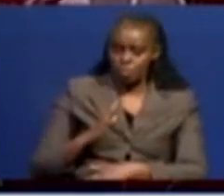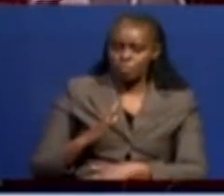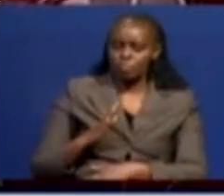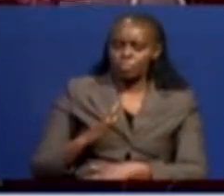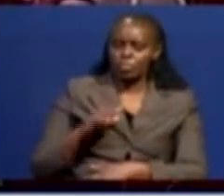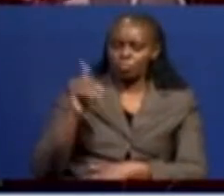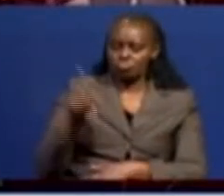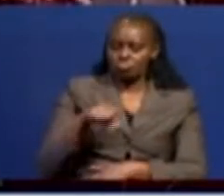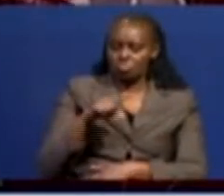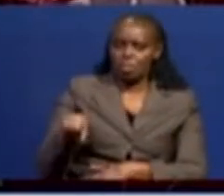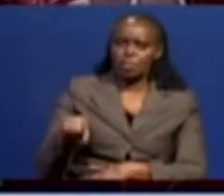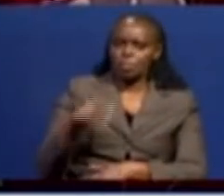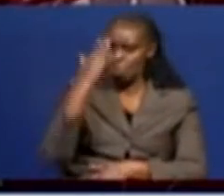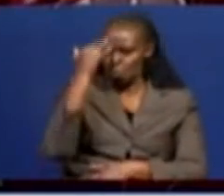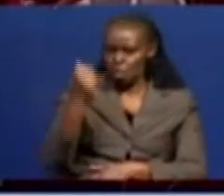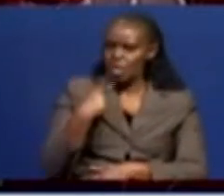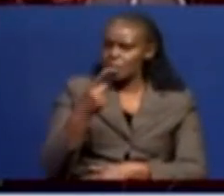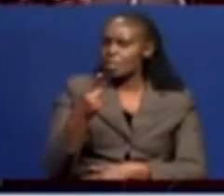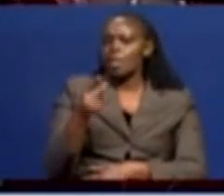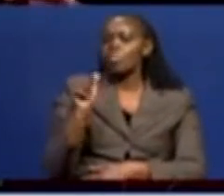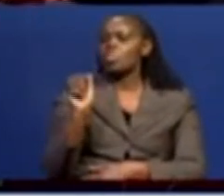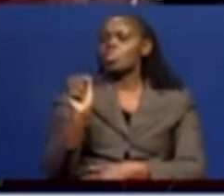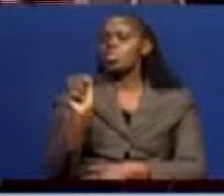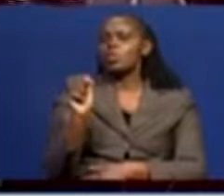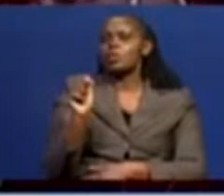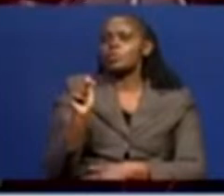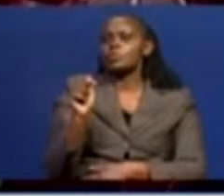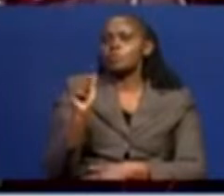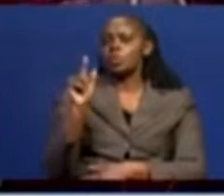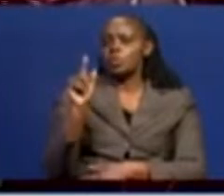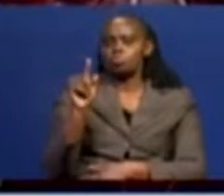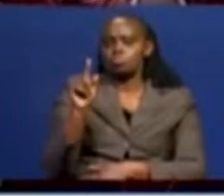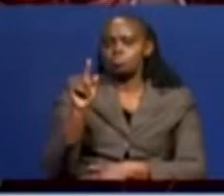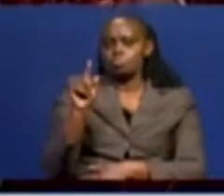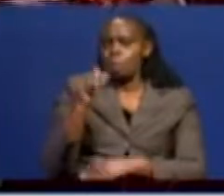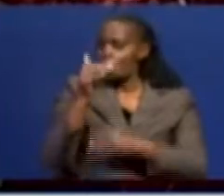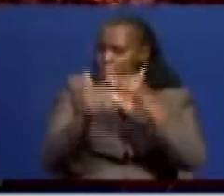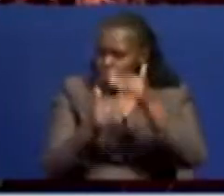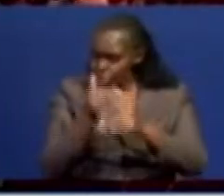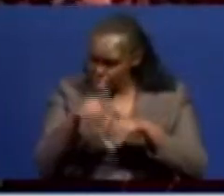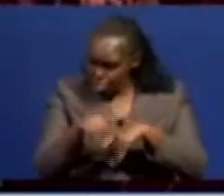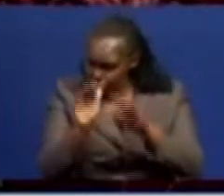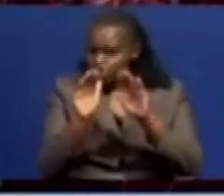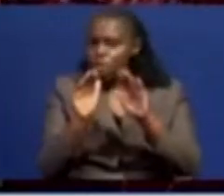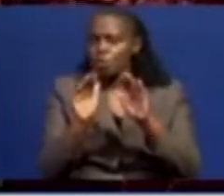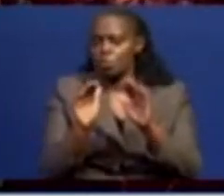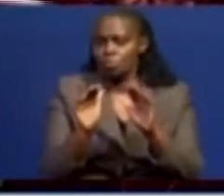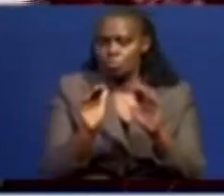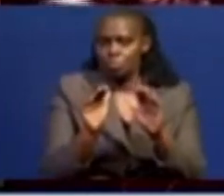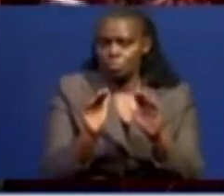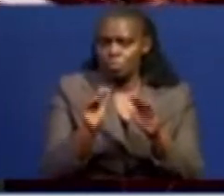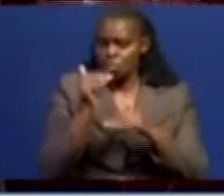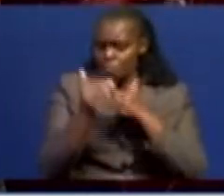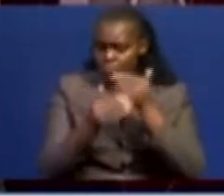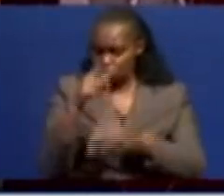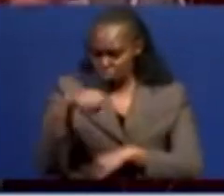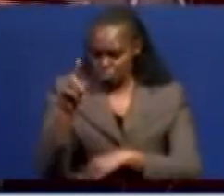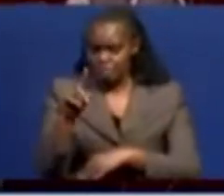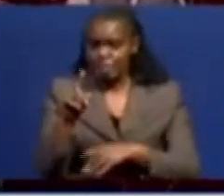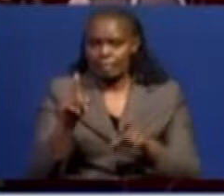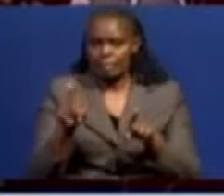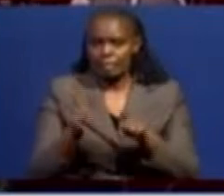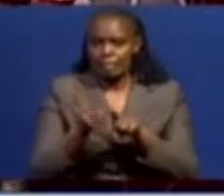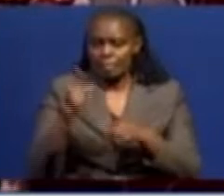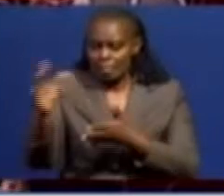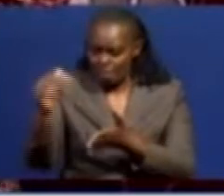Board. So, why are you calling it illegal revocation? Was the right procedure followed in